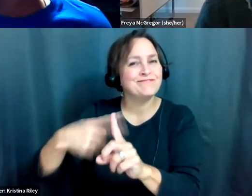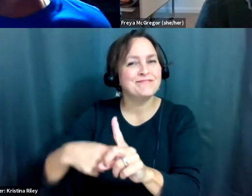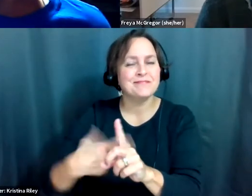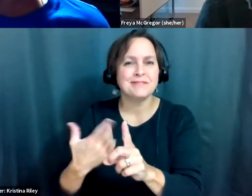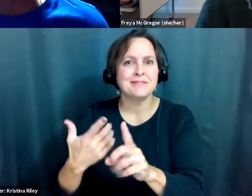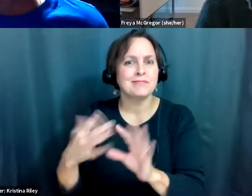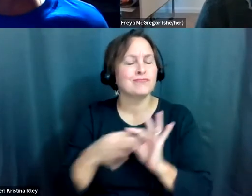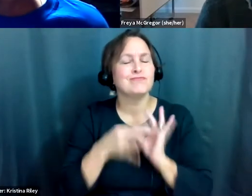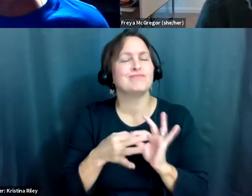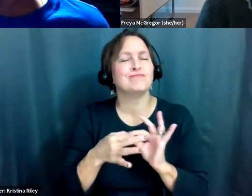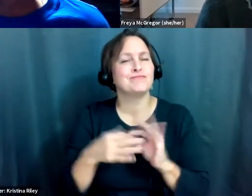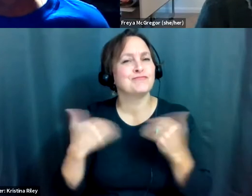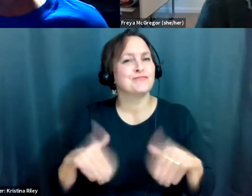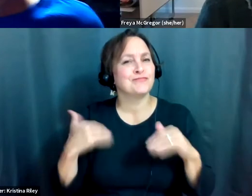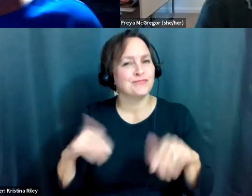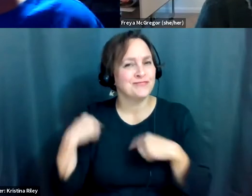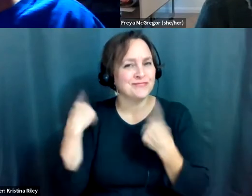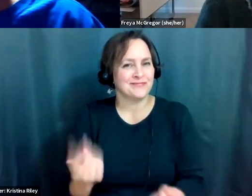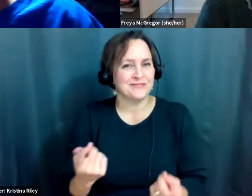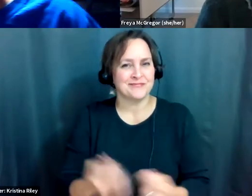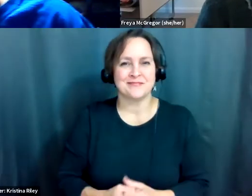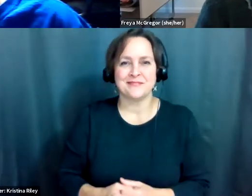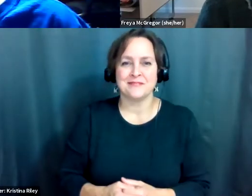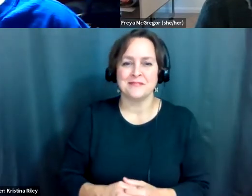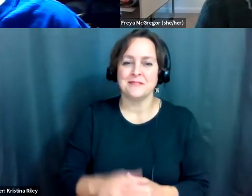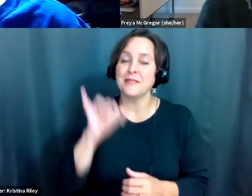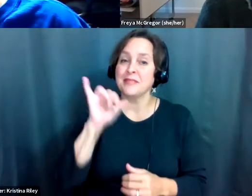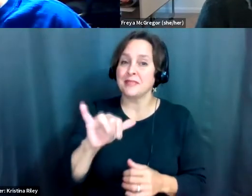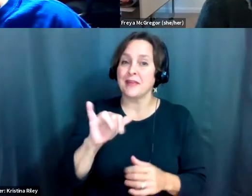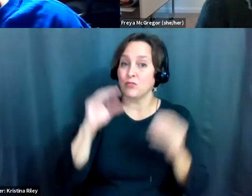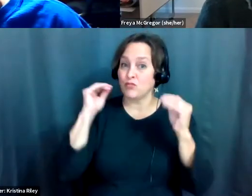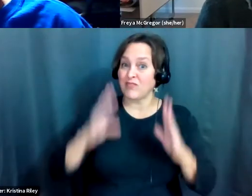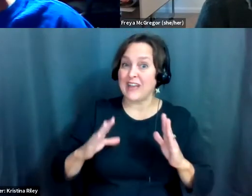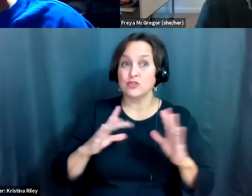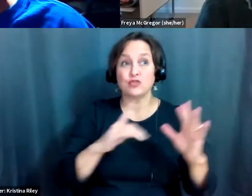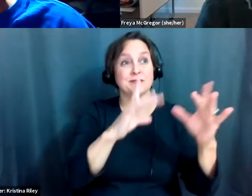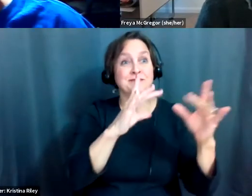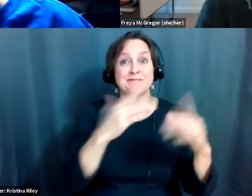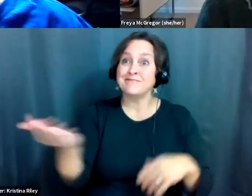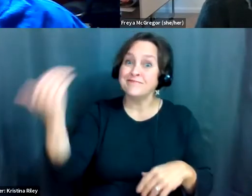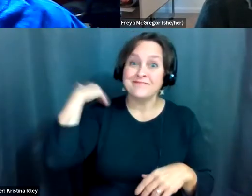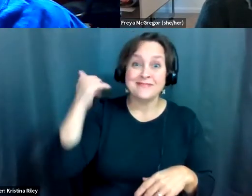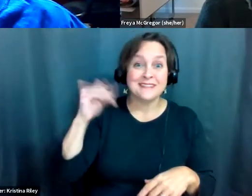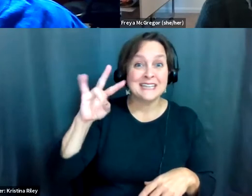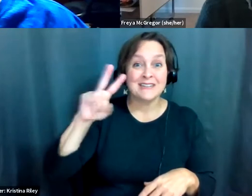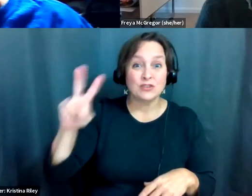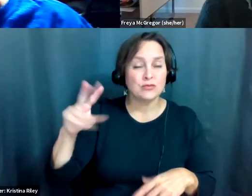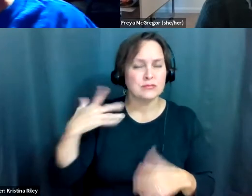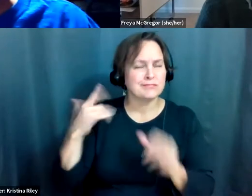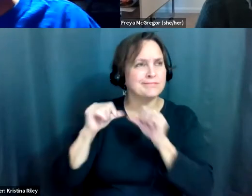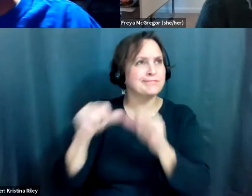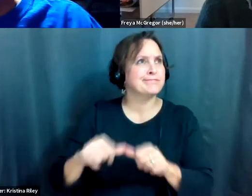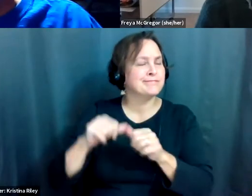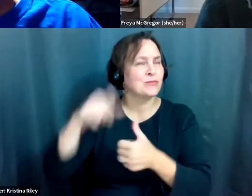fantastic relationship. So this, this, this, what this professor did for me just continues to keep giving in my life,